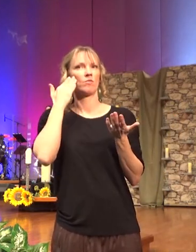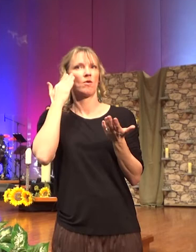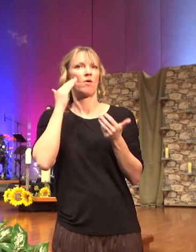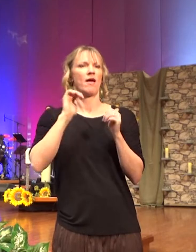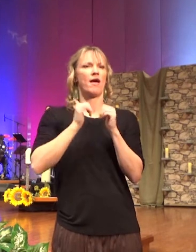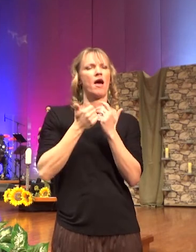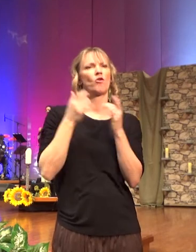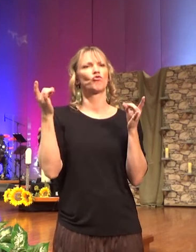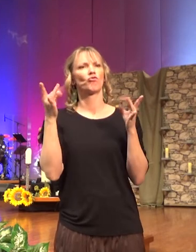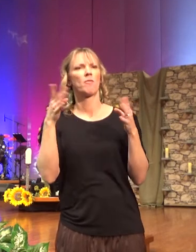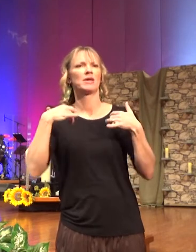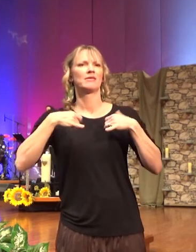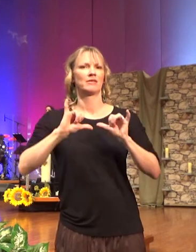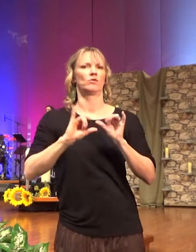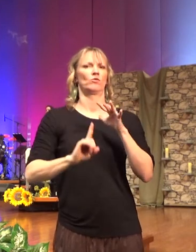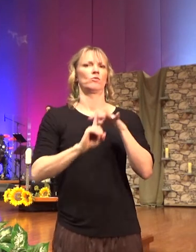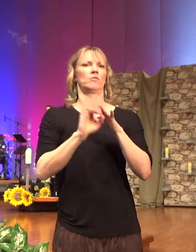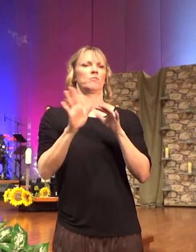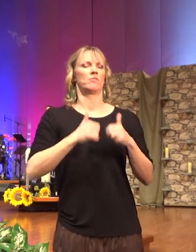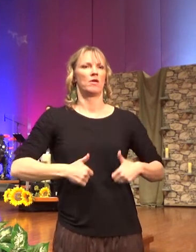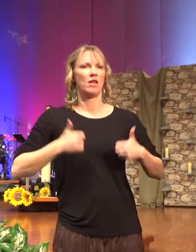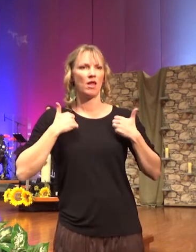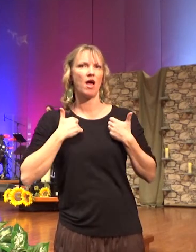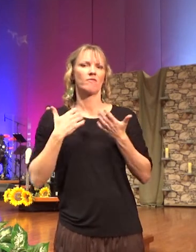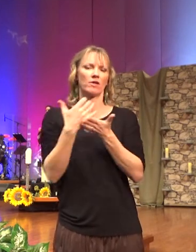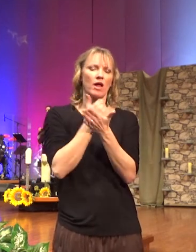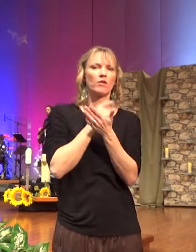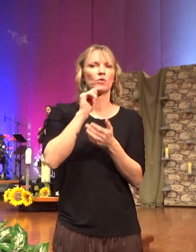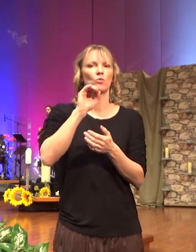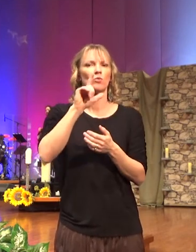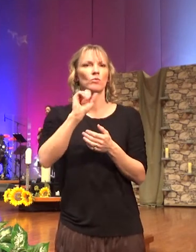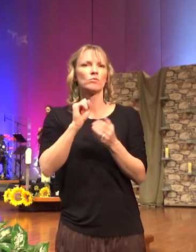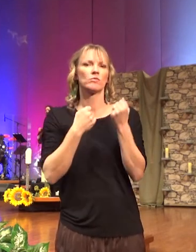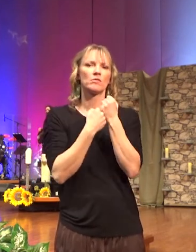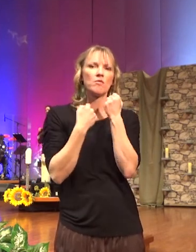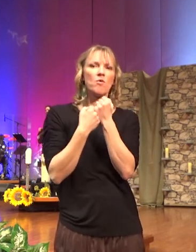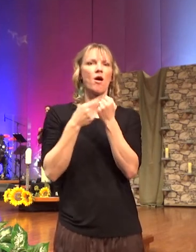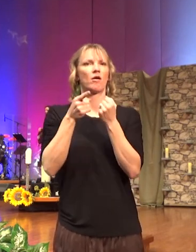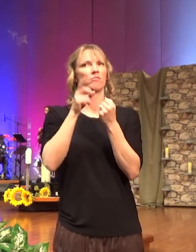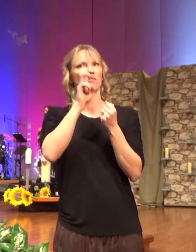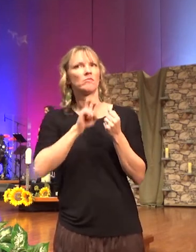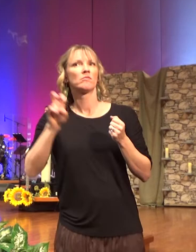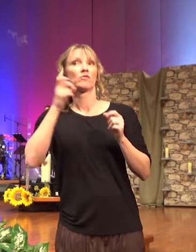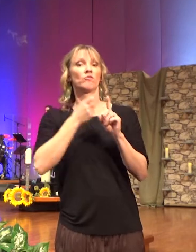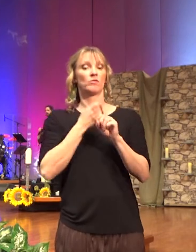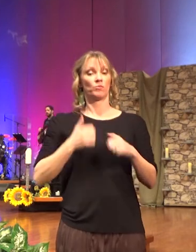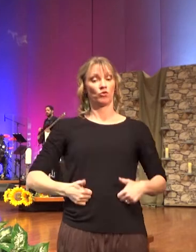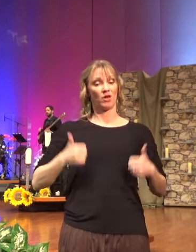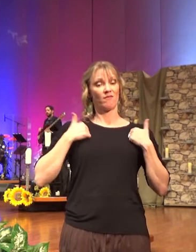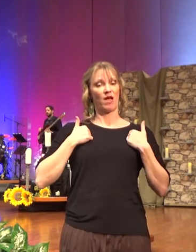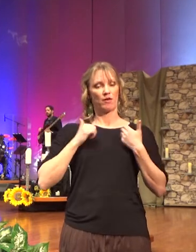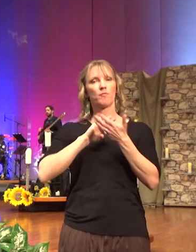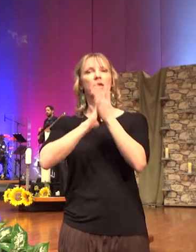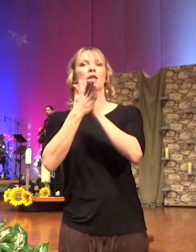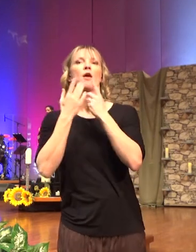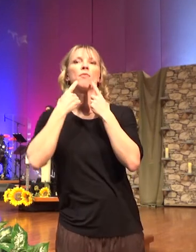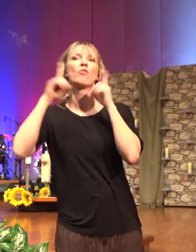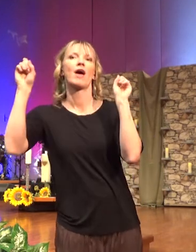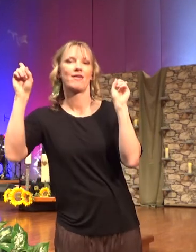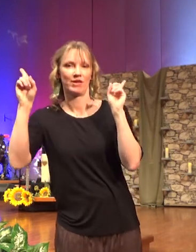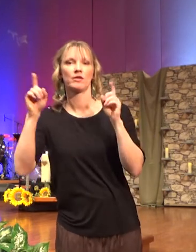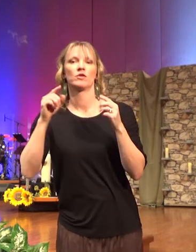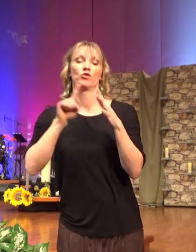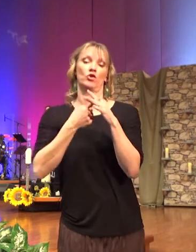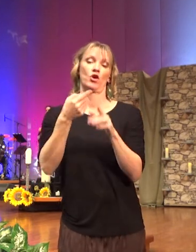how that trauma might still be outpicturing in their life and gathering tools to support you on your journey of moving from surviving to